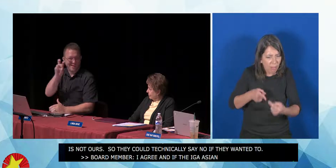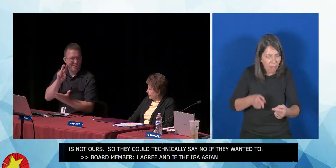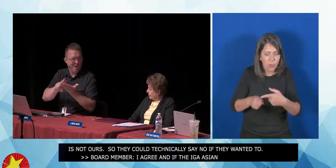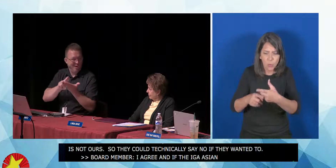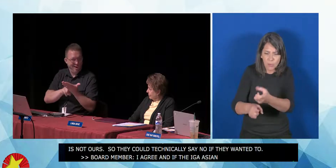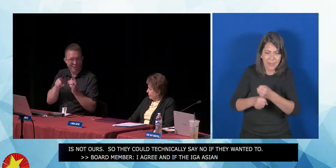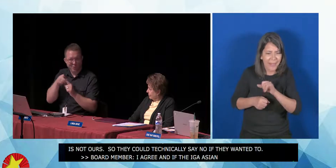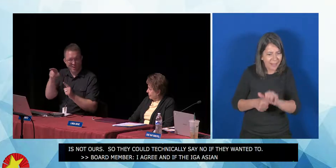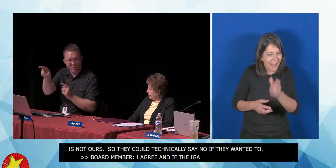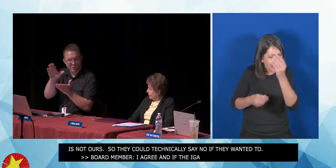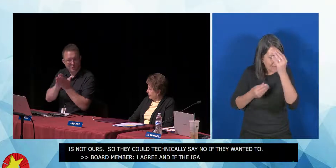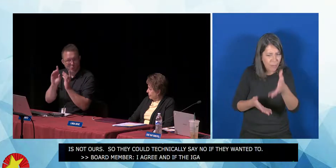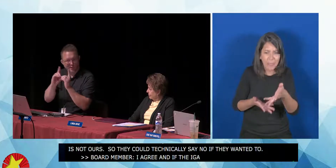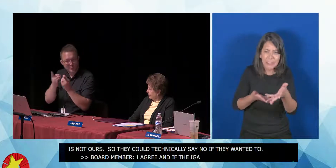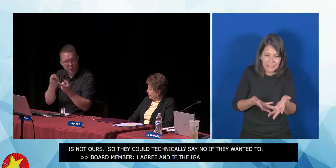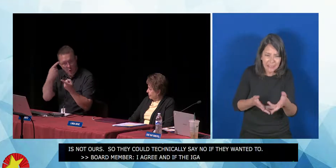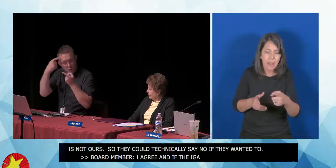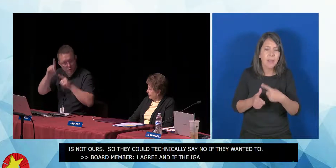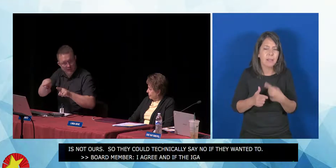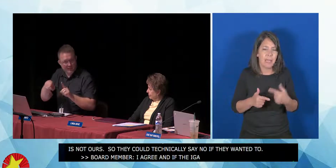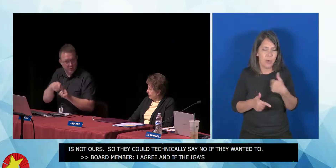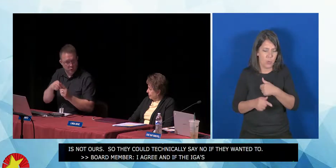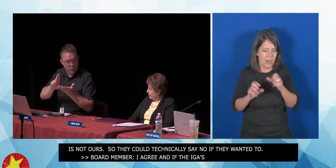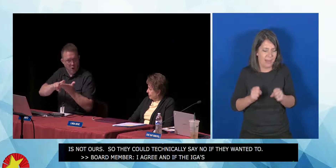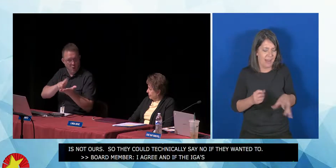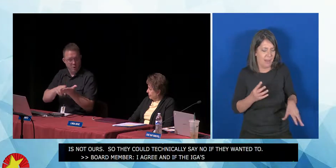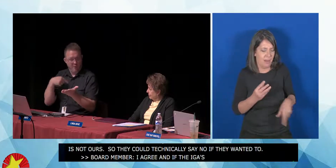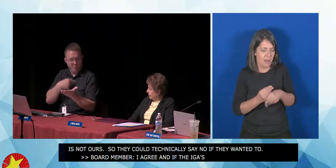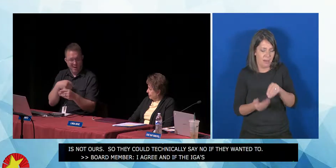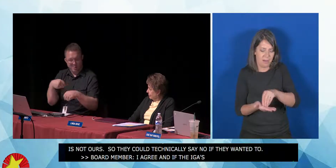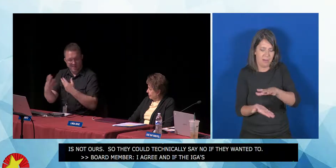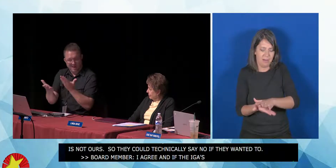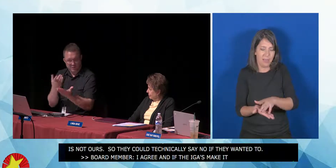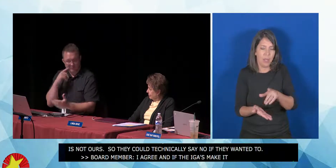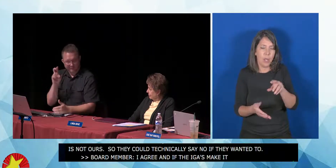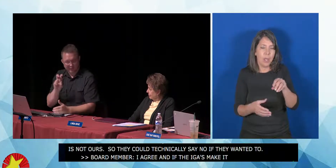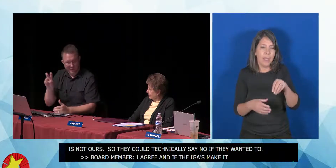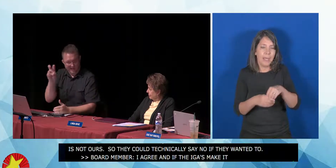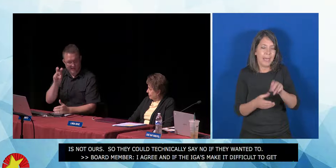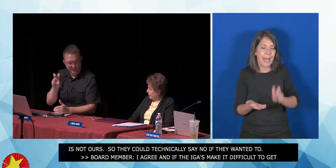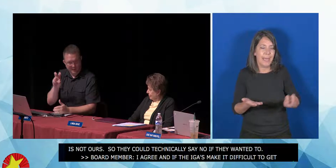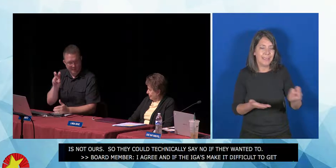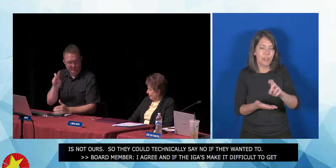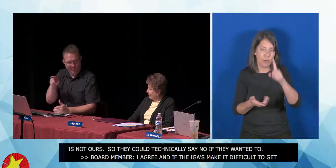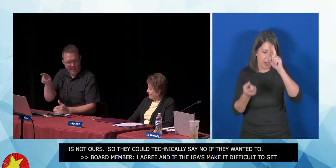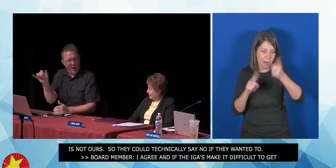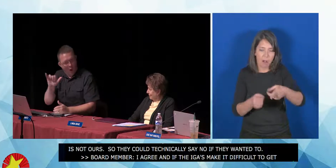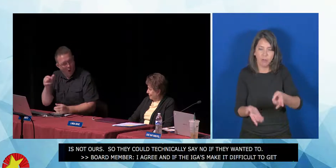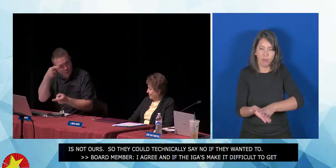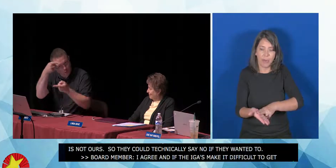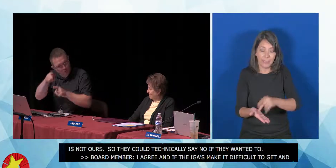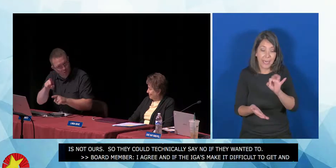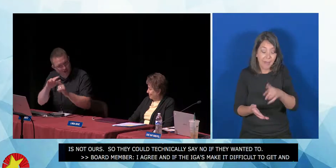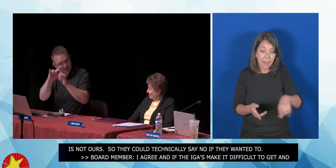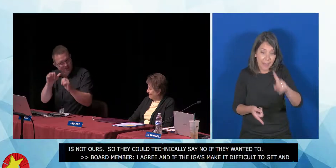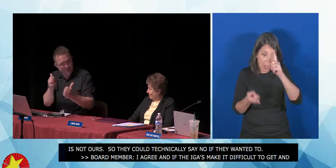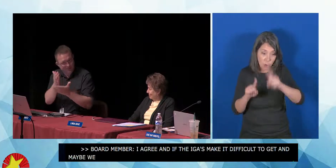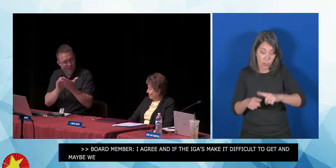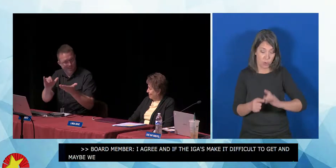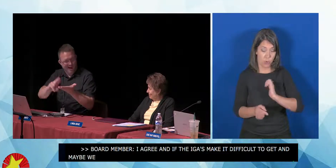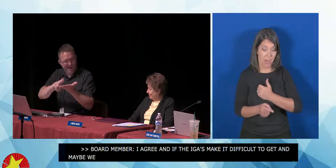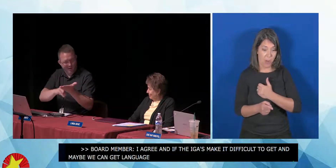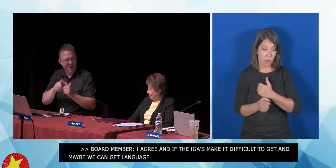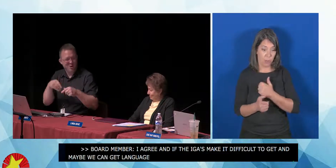could consider putting language in the itinerant contract. So when they agree to our itinerant services, they're